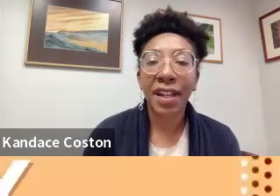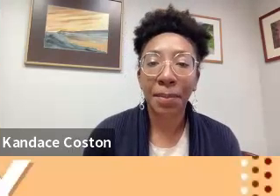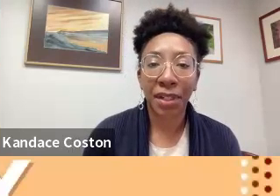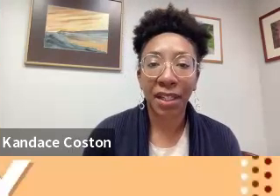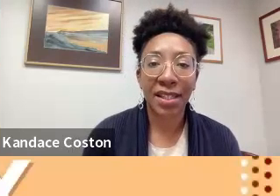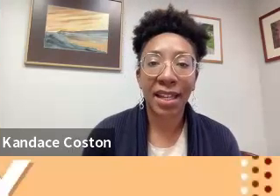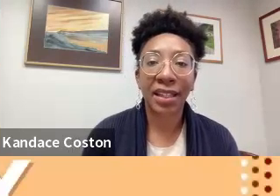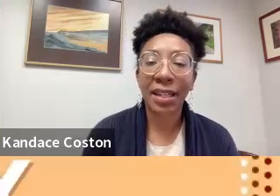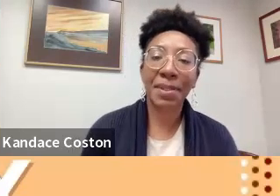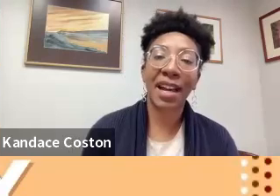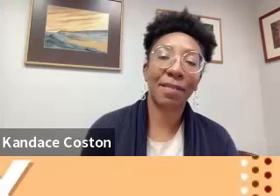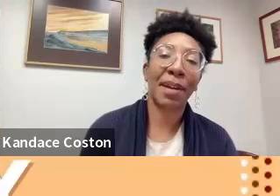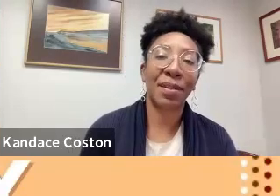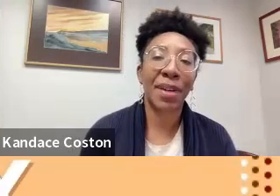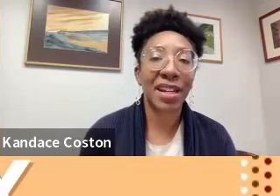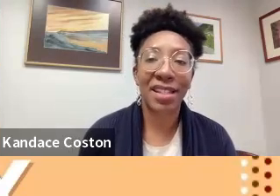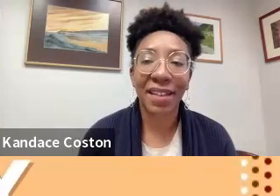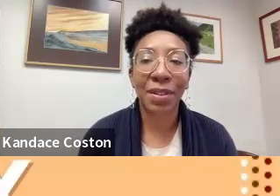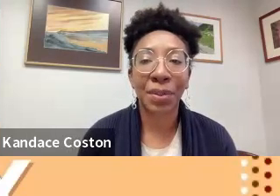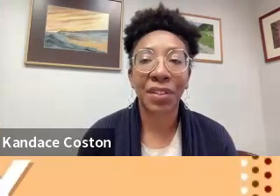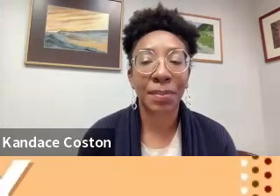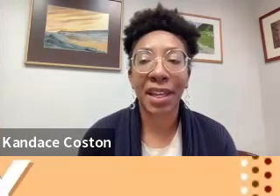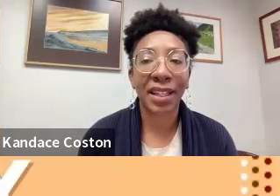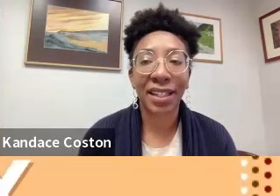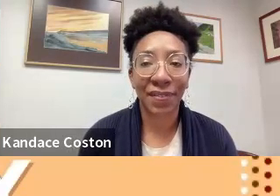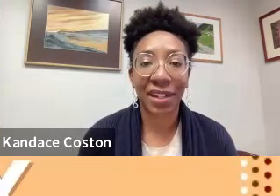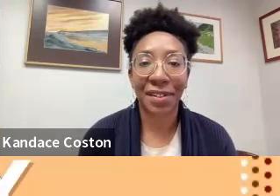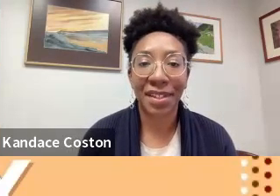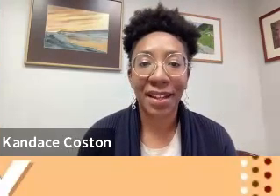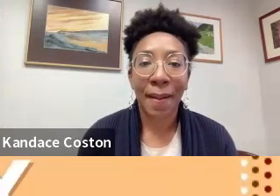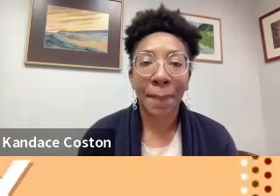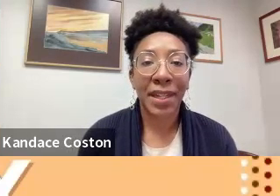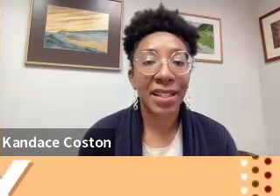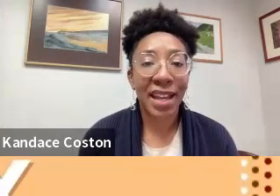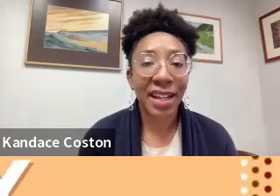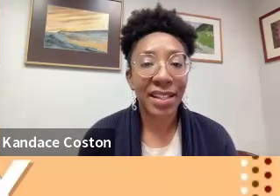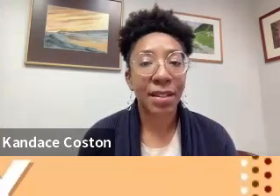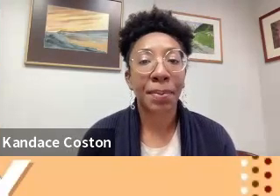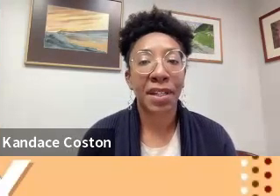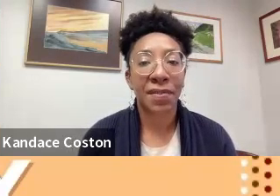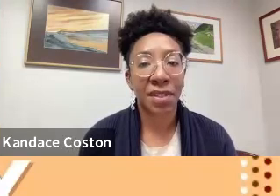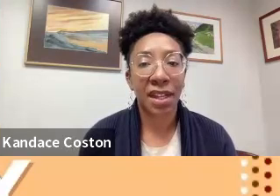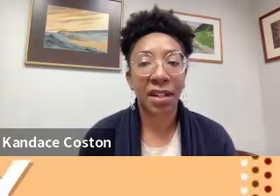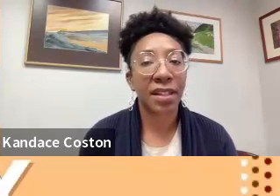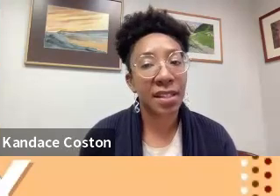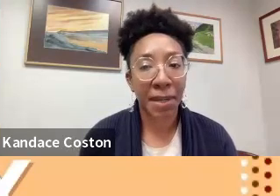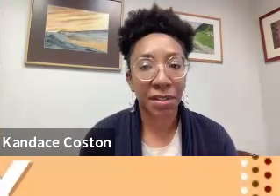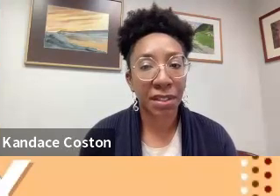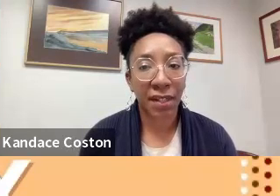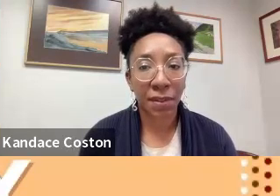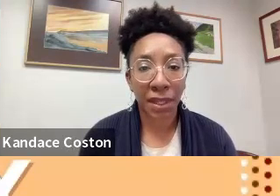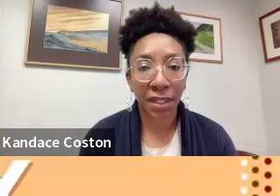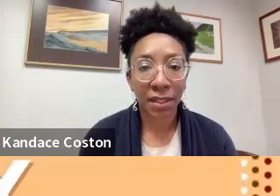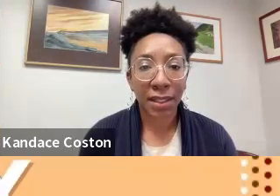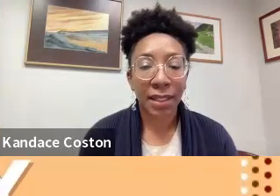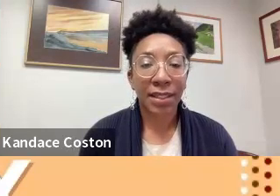Early Friday morning, Zain leaps out of bed, ready to save the world from alien invaders. But his dad has other plans for Zain on this special